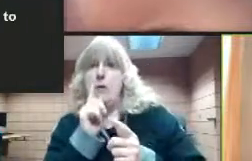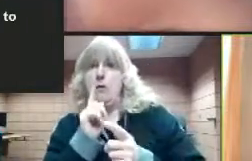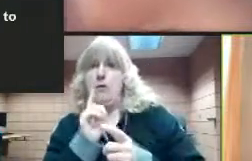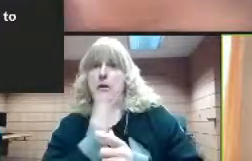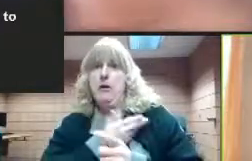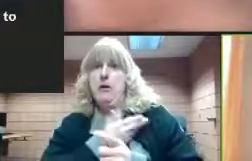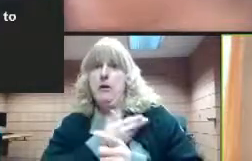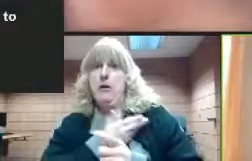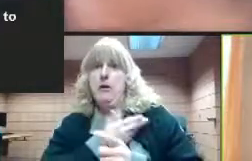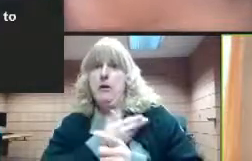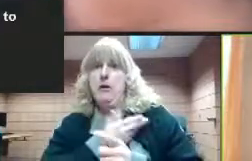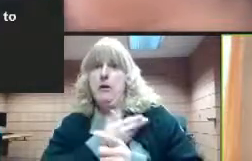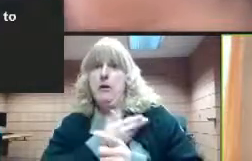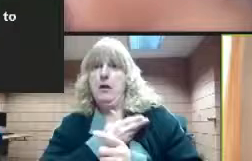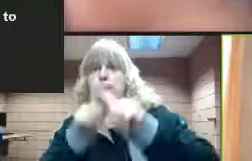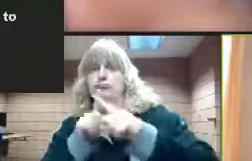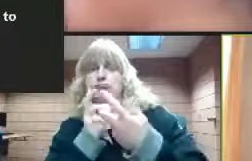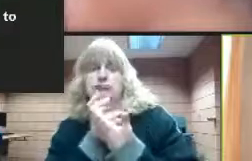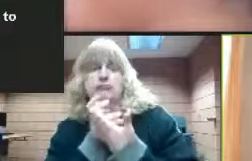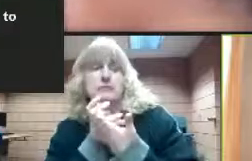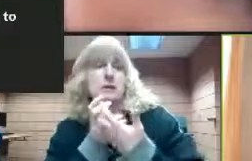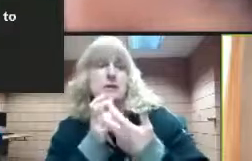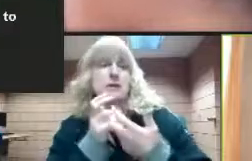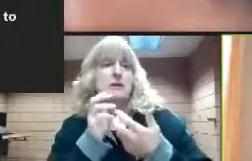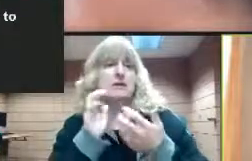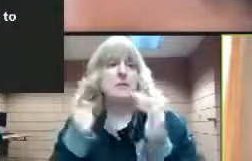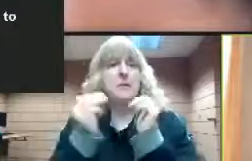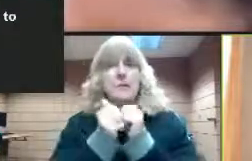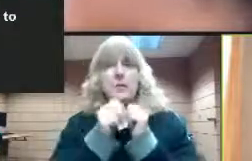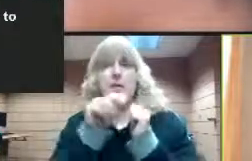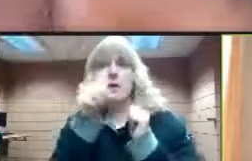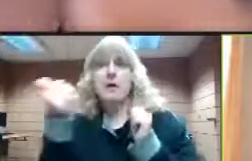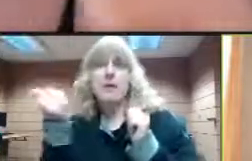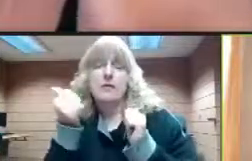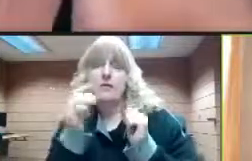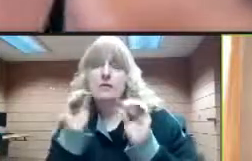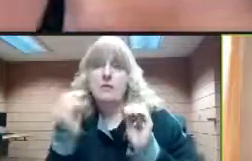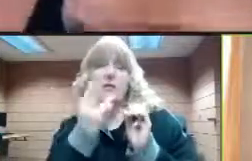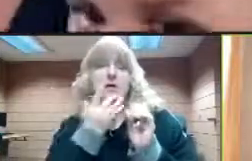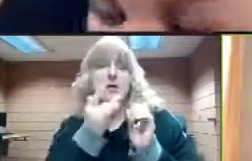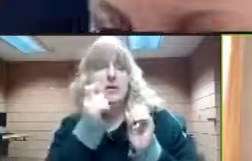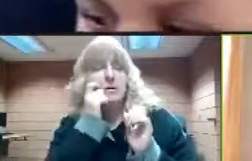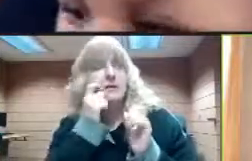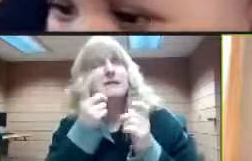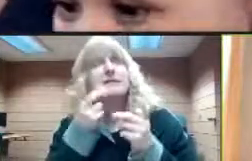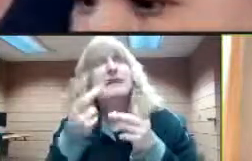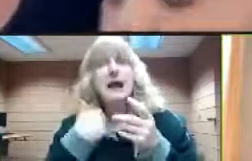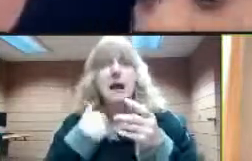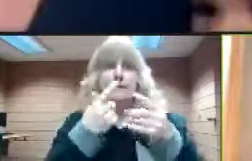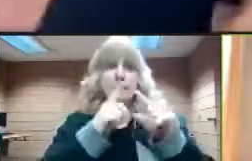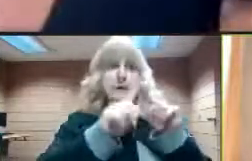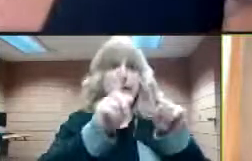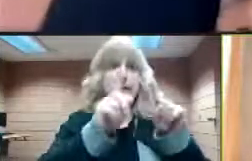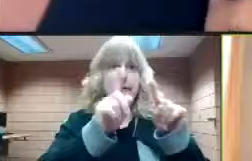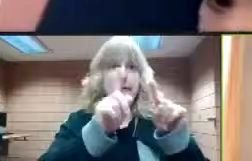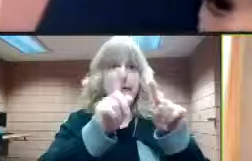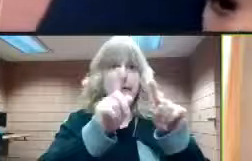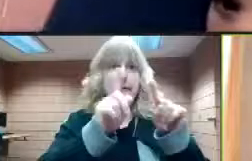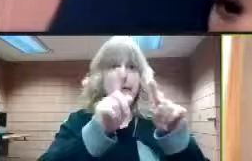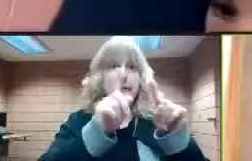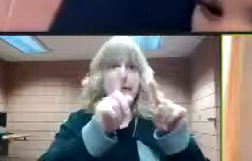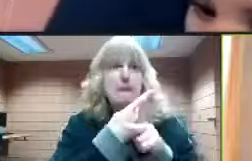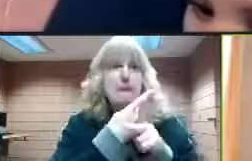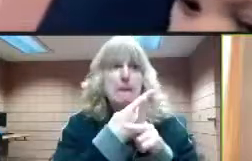any type of variance in that, since now we have all of these different brands of vaccinations? So it's really concerning, and